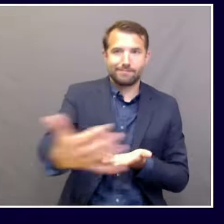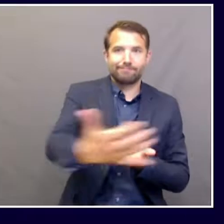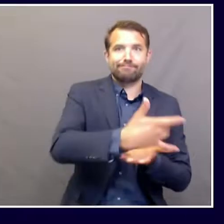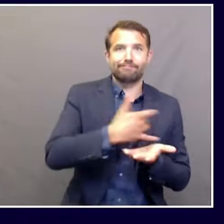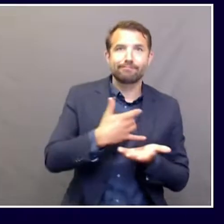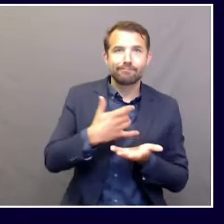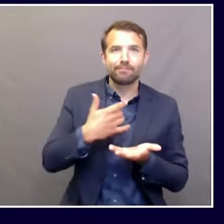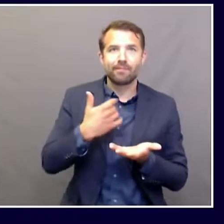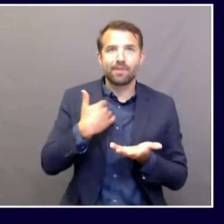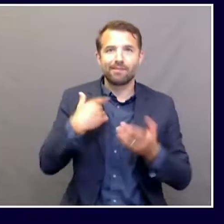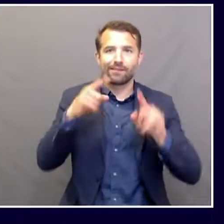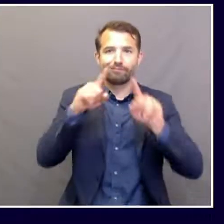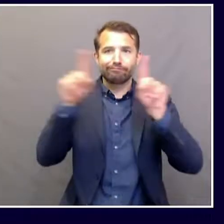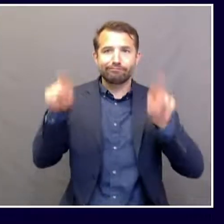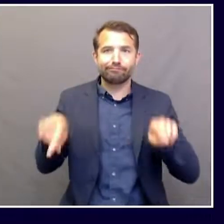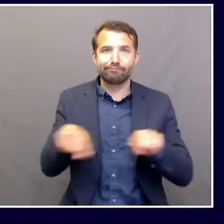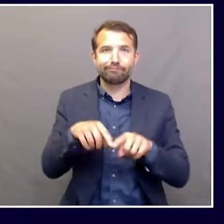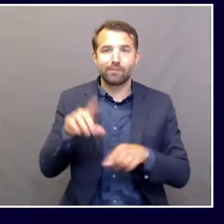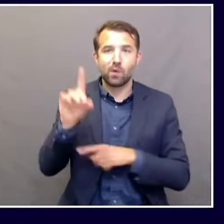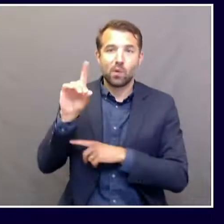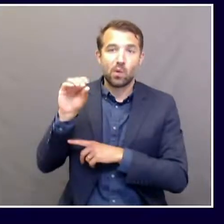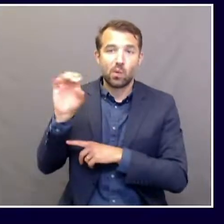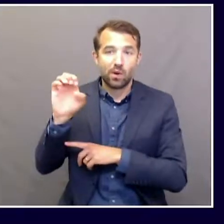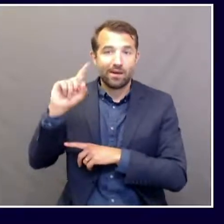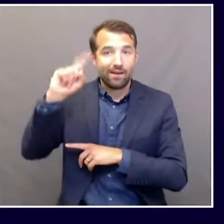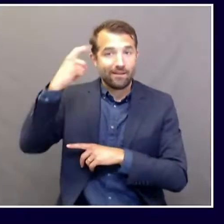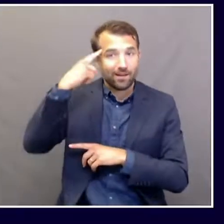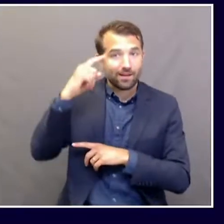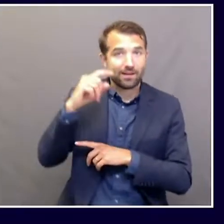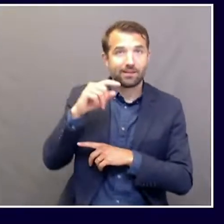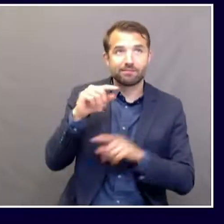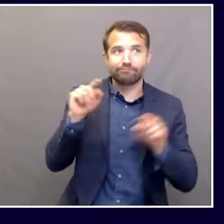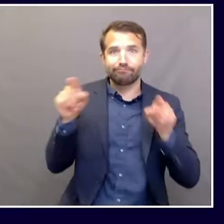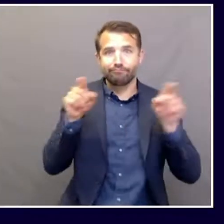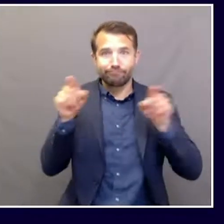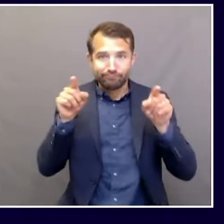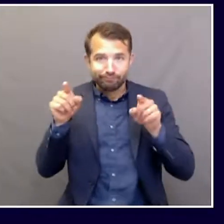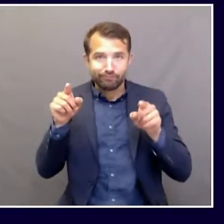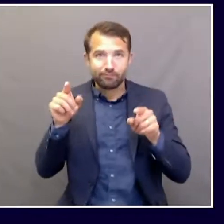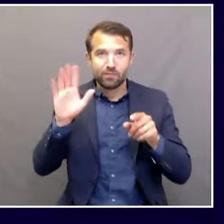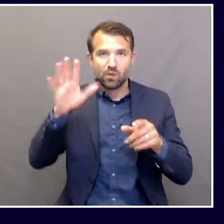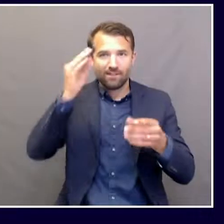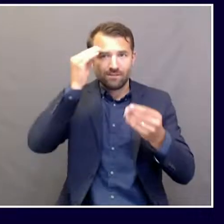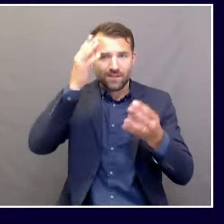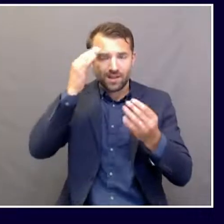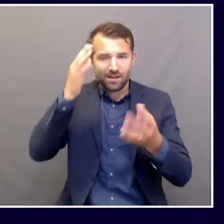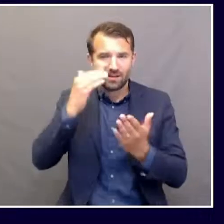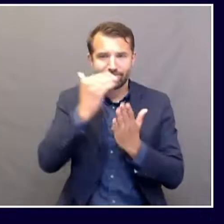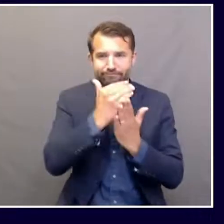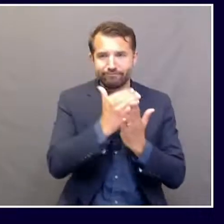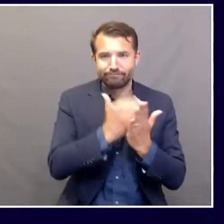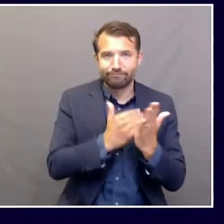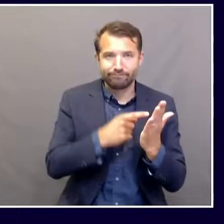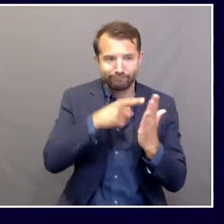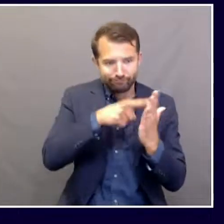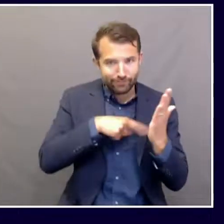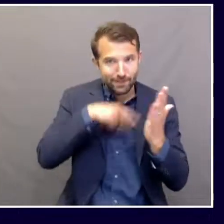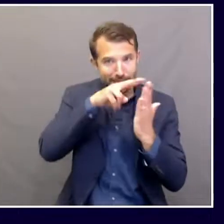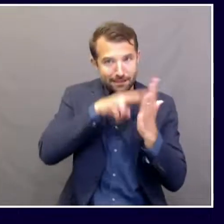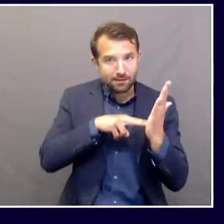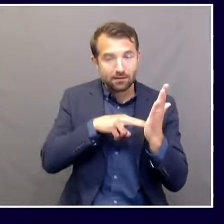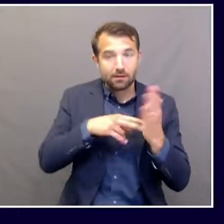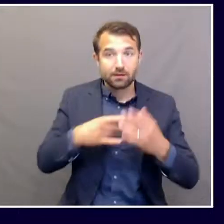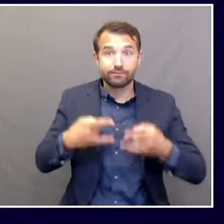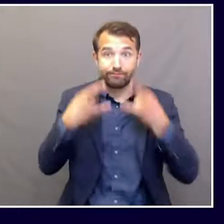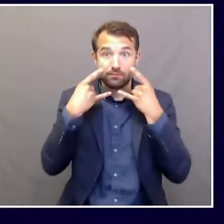Education and the Mills administration, but it sounds like to me, getting rid of the masks in schools really hinges on the vaccination of